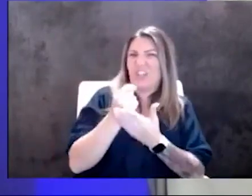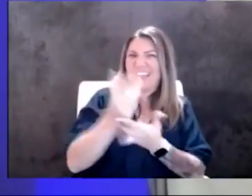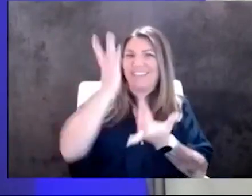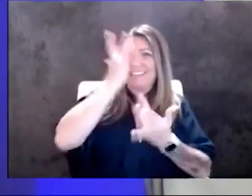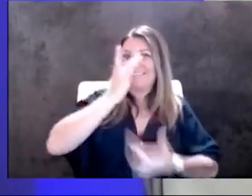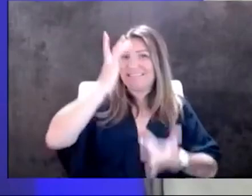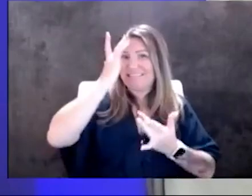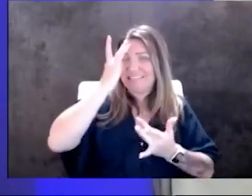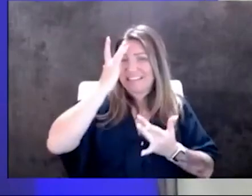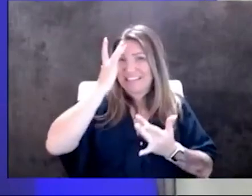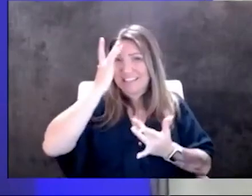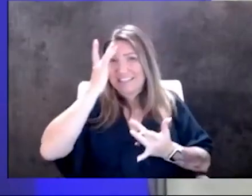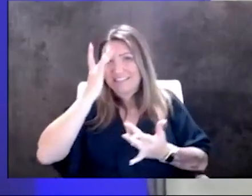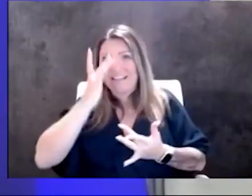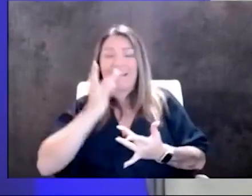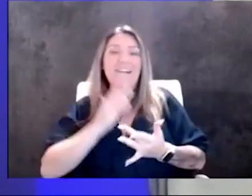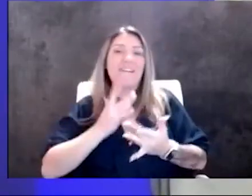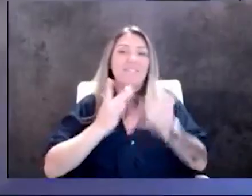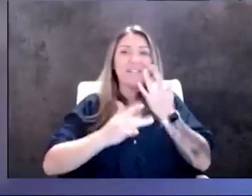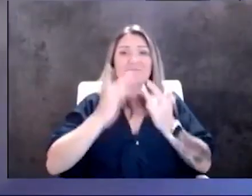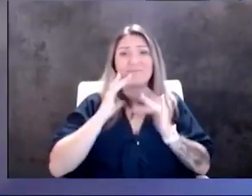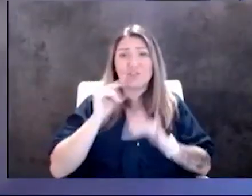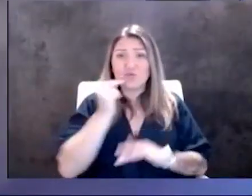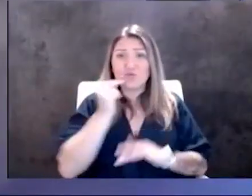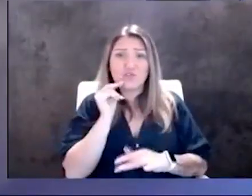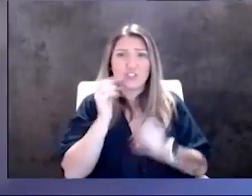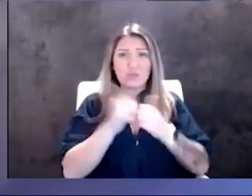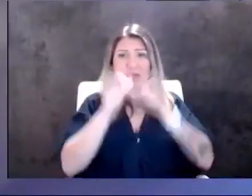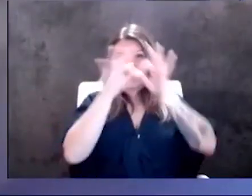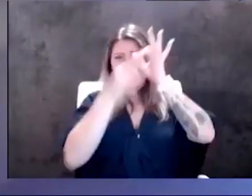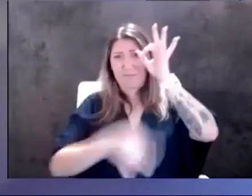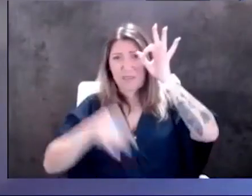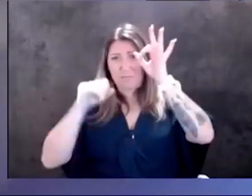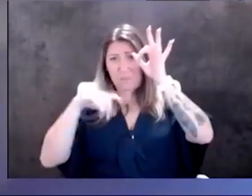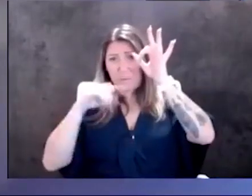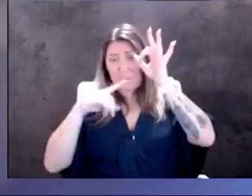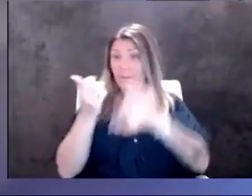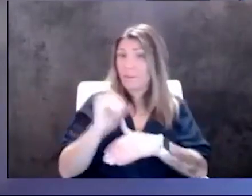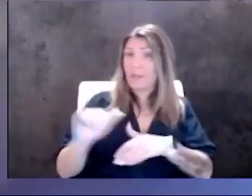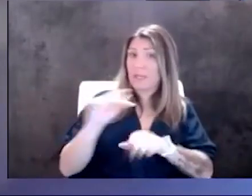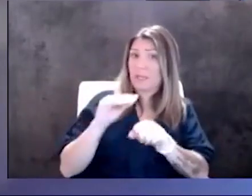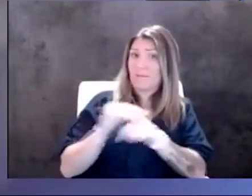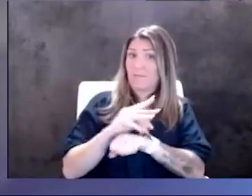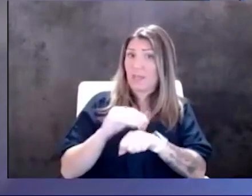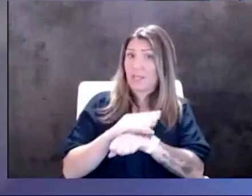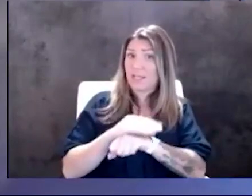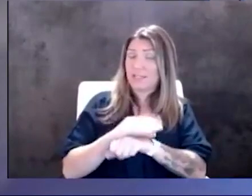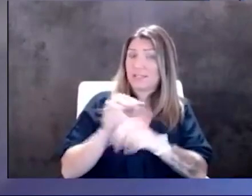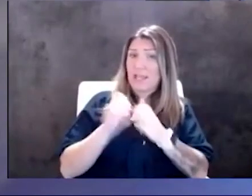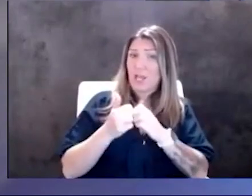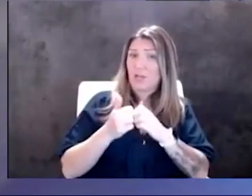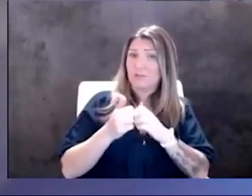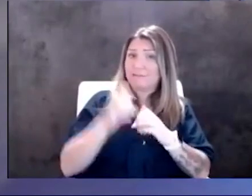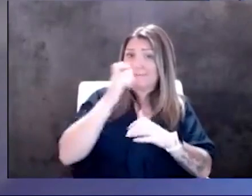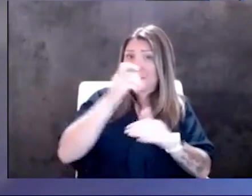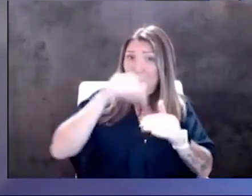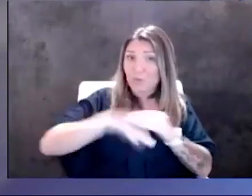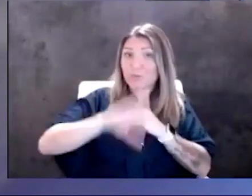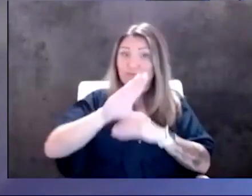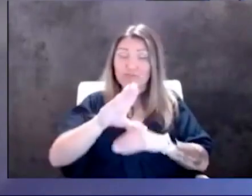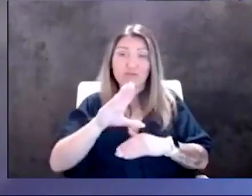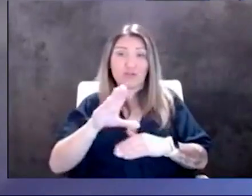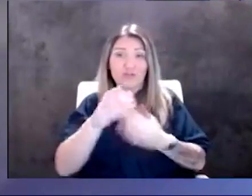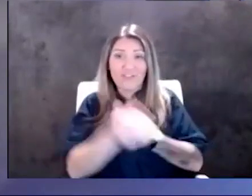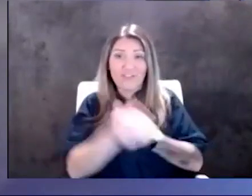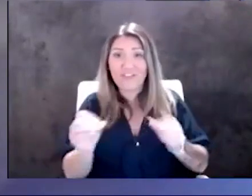malnutrition with a spinal cord stimulator. Any advice on how people could just stay out of your office in general, where they just don't have these kind